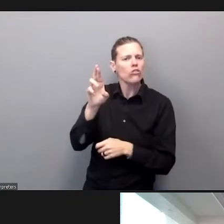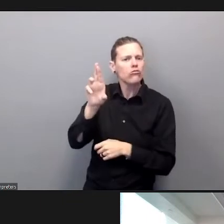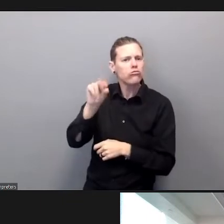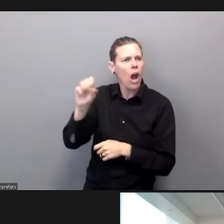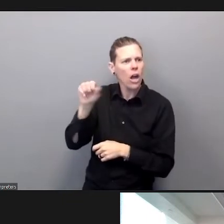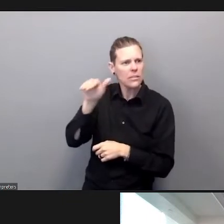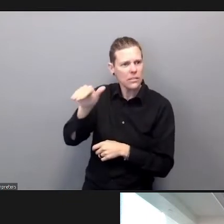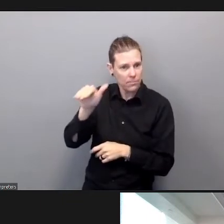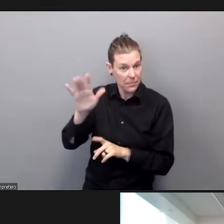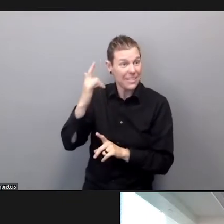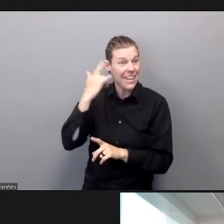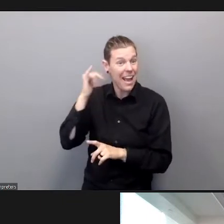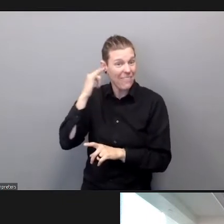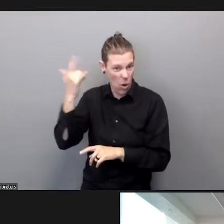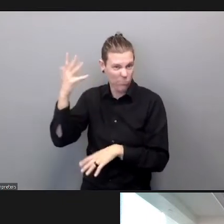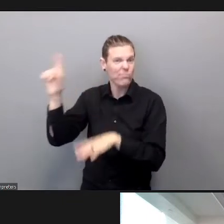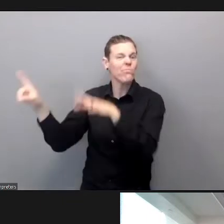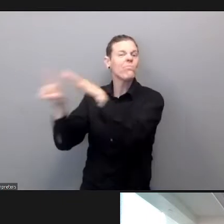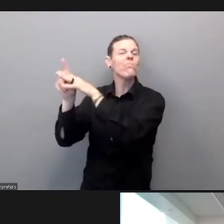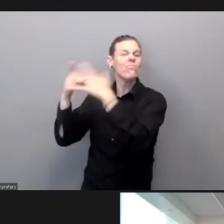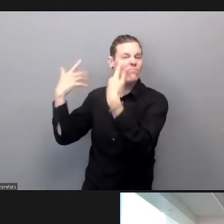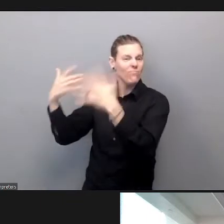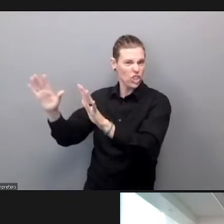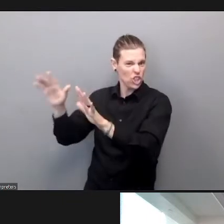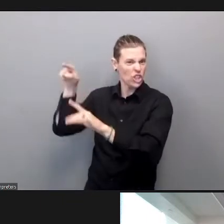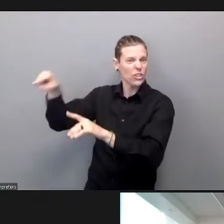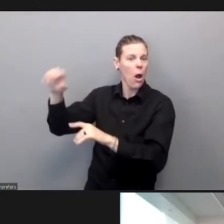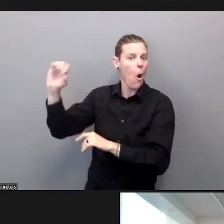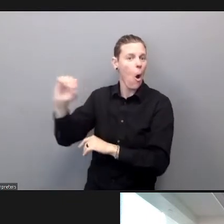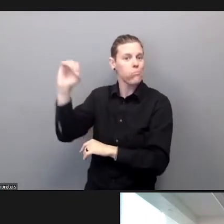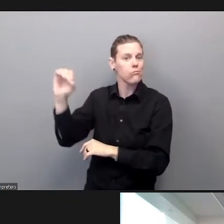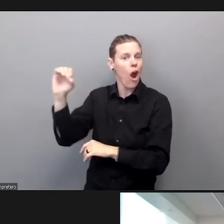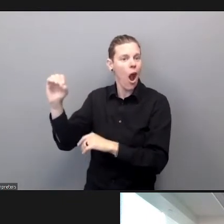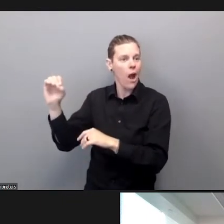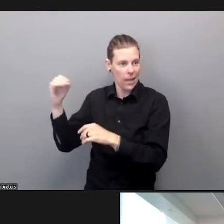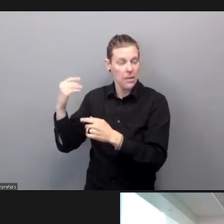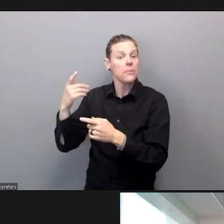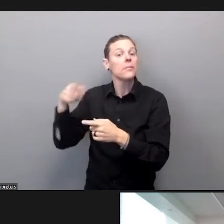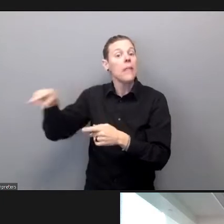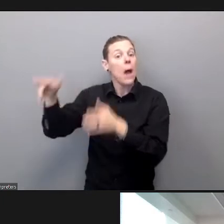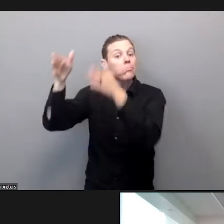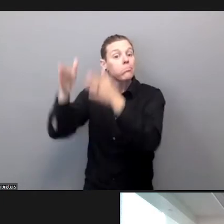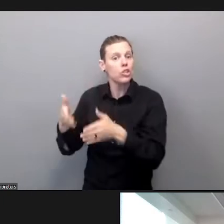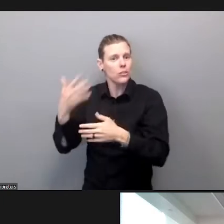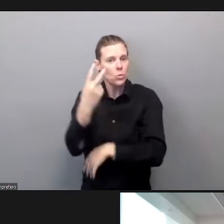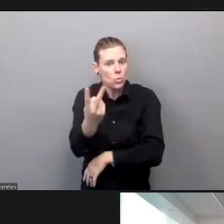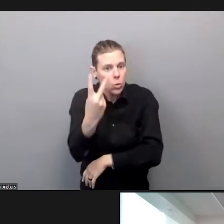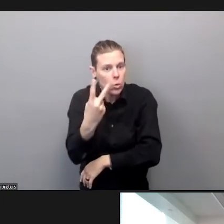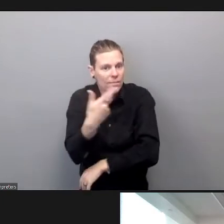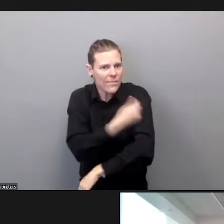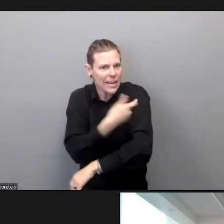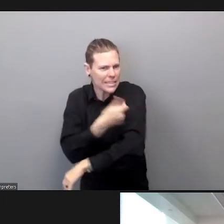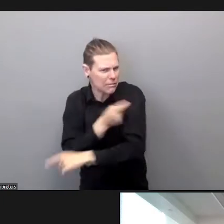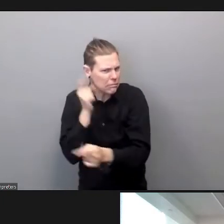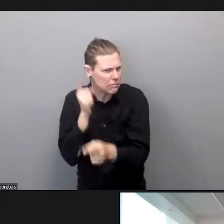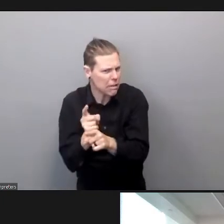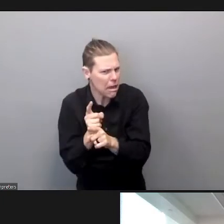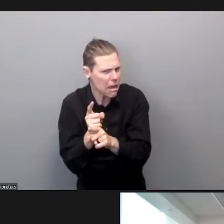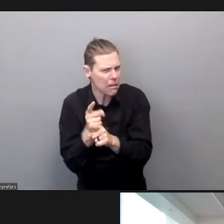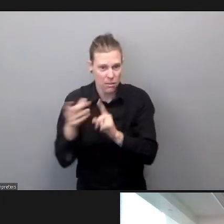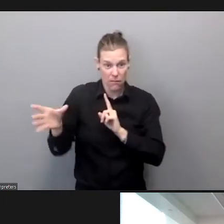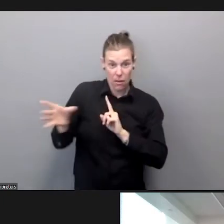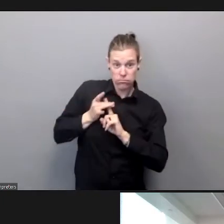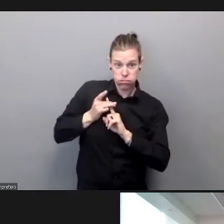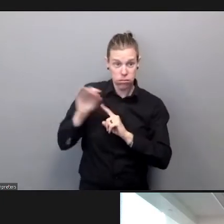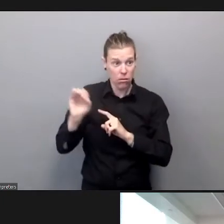The individual, I believe, was also fully vaccinated. So does that complicate any efforts that state officials are looking into in terms